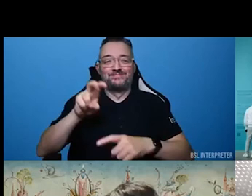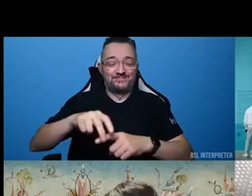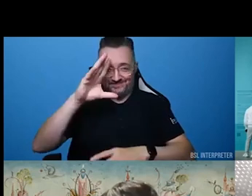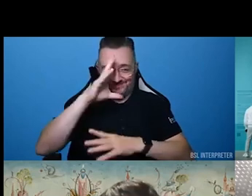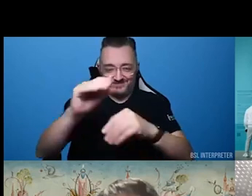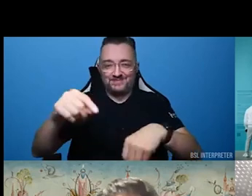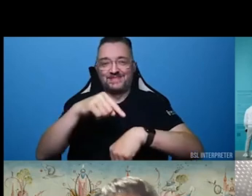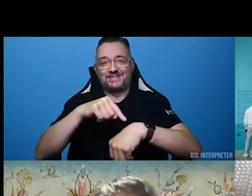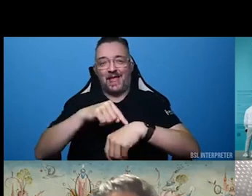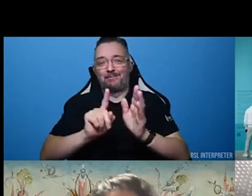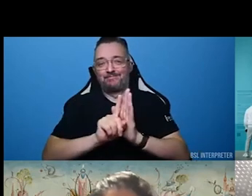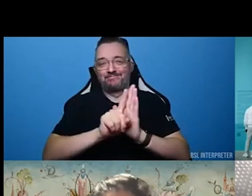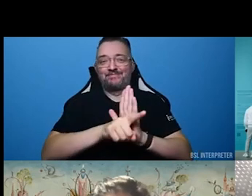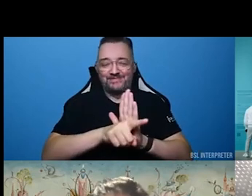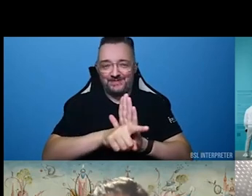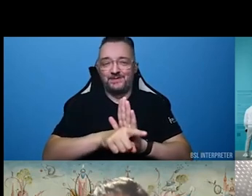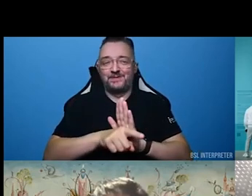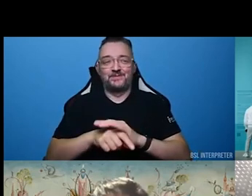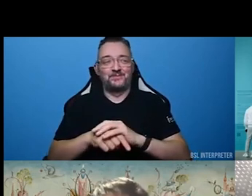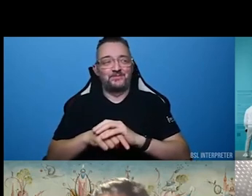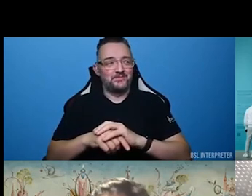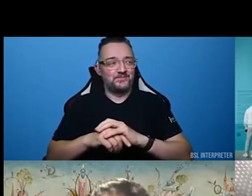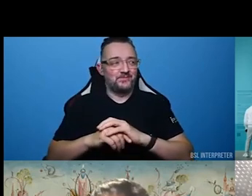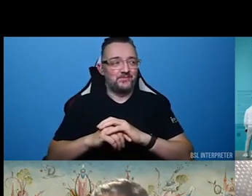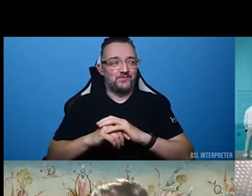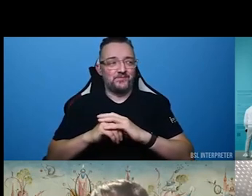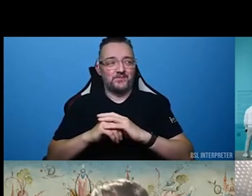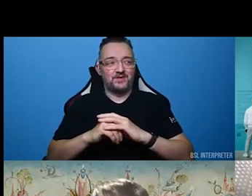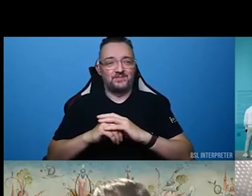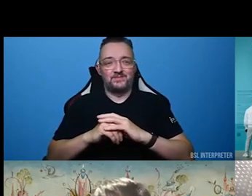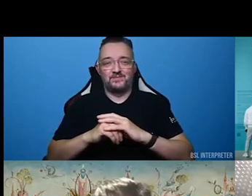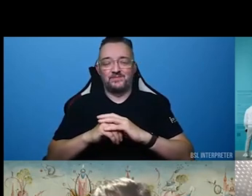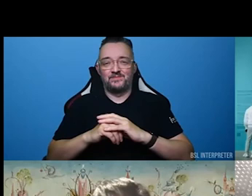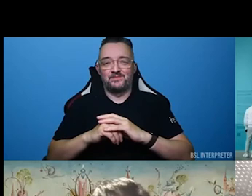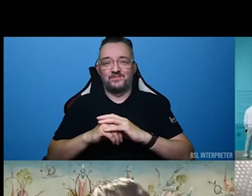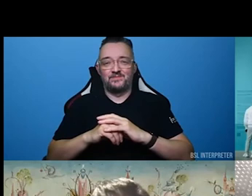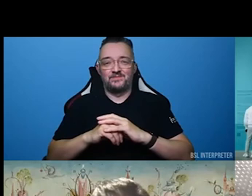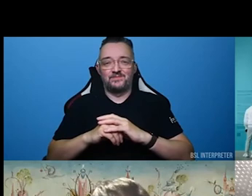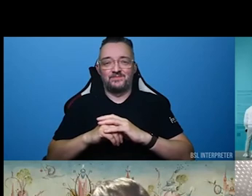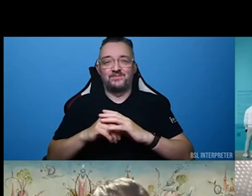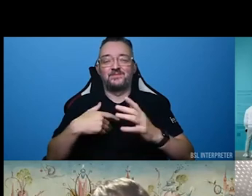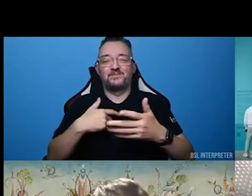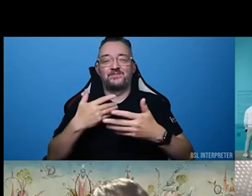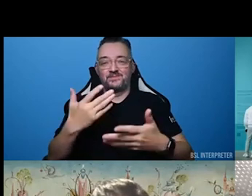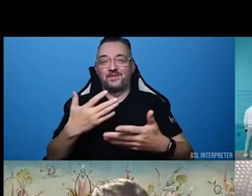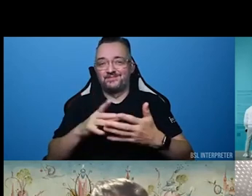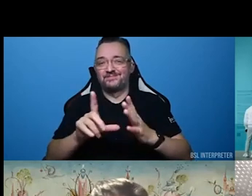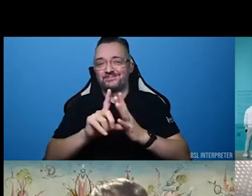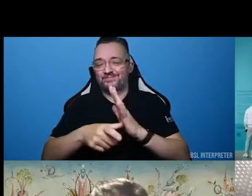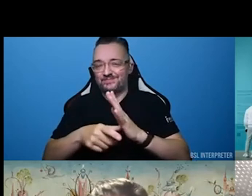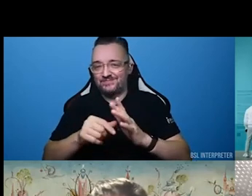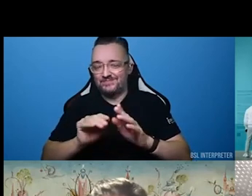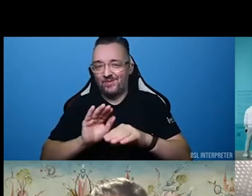we're already overrunning. Um, we are, sorry, Nicole, we are indeed already overrunning. Um,